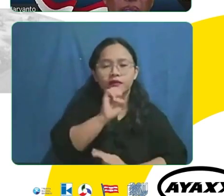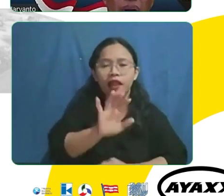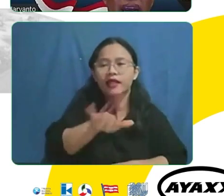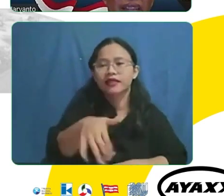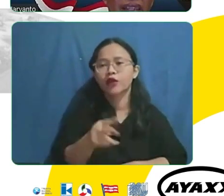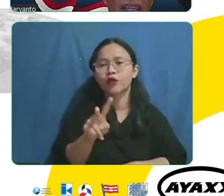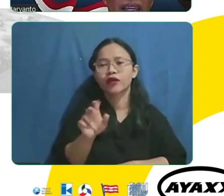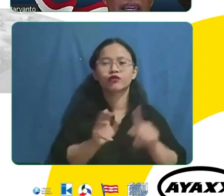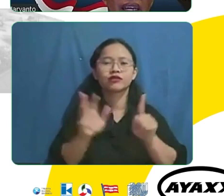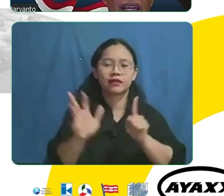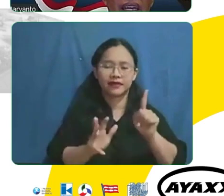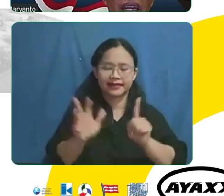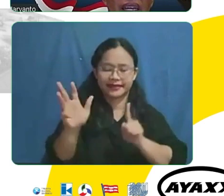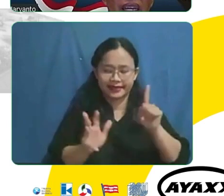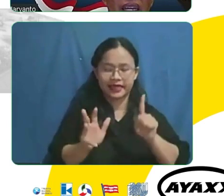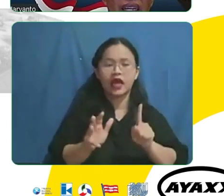health.